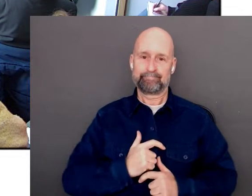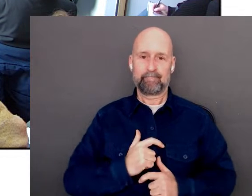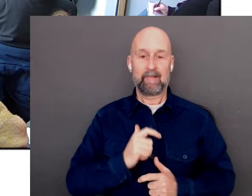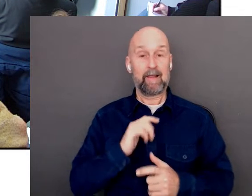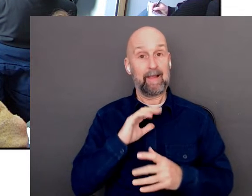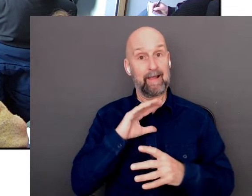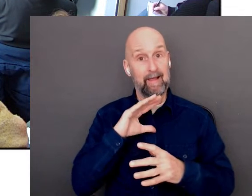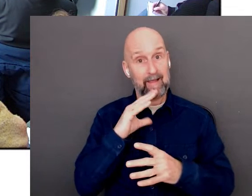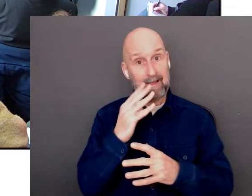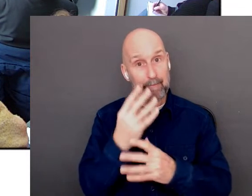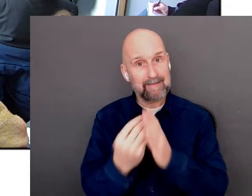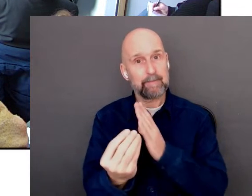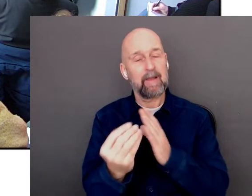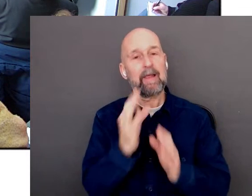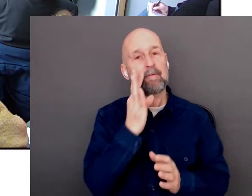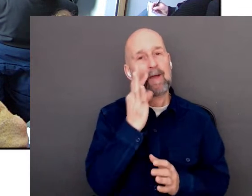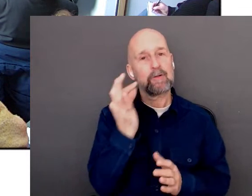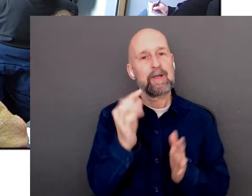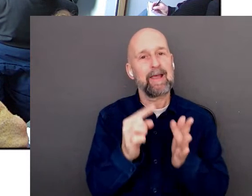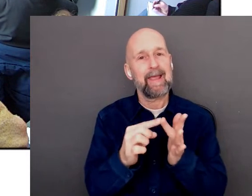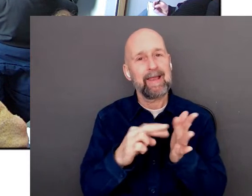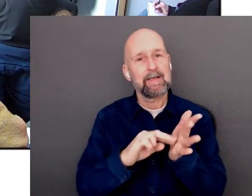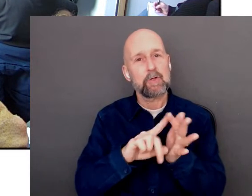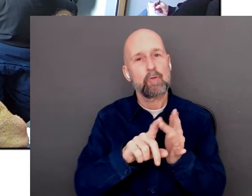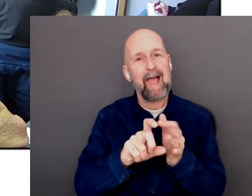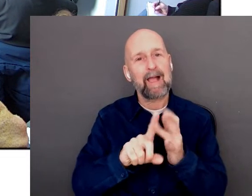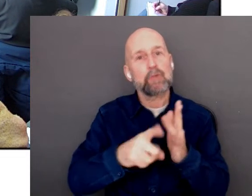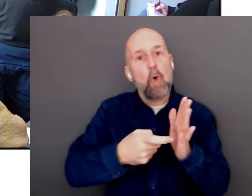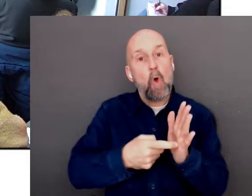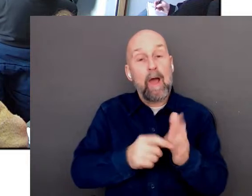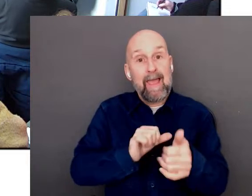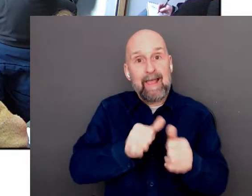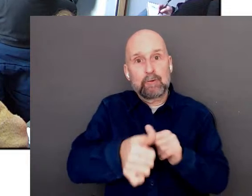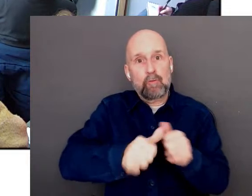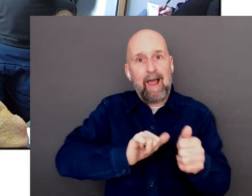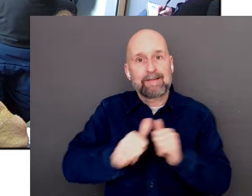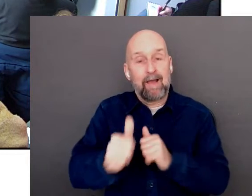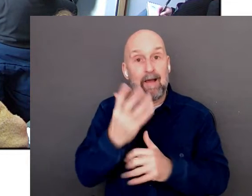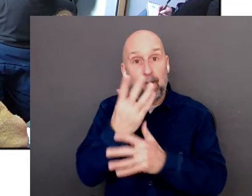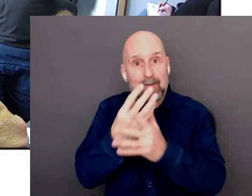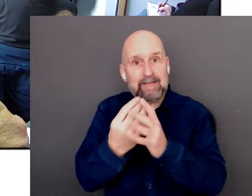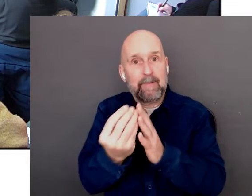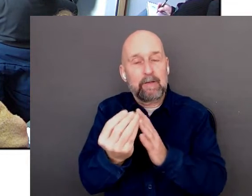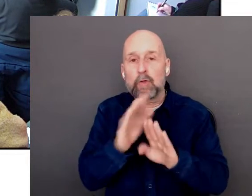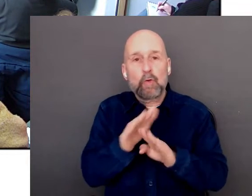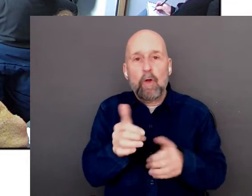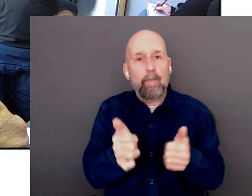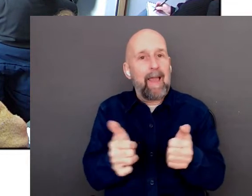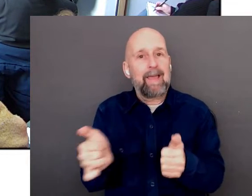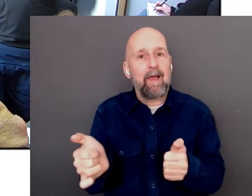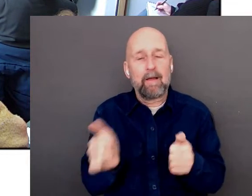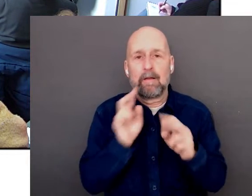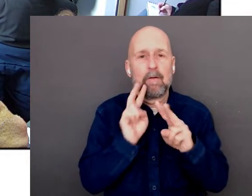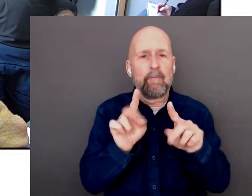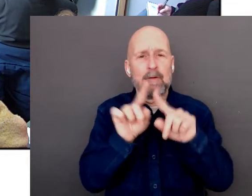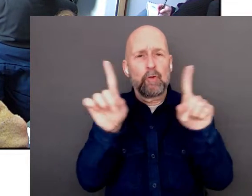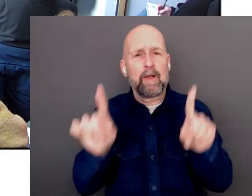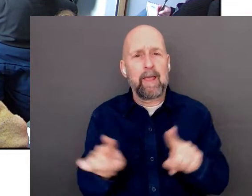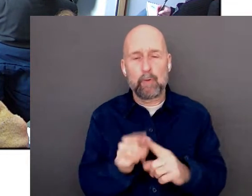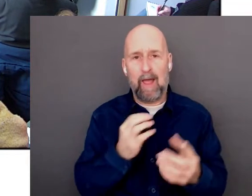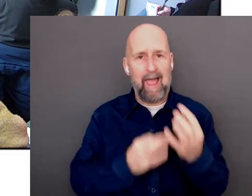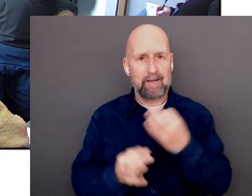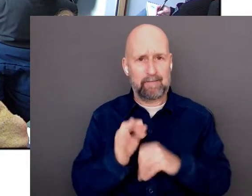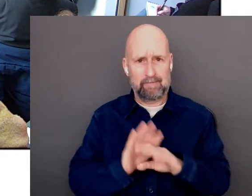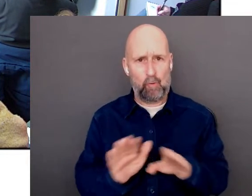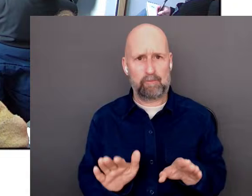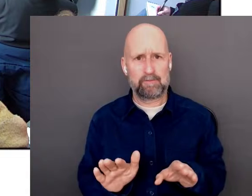say in English, in French we say interactor. It's like you're not a player because it's not a video game. You're not an actor because it's not kind of